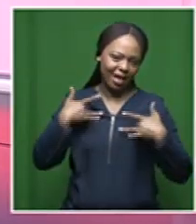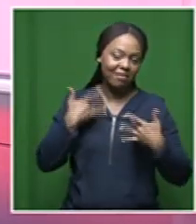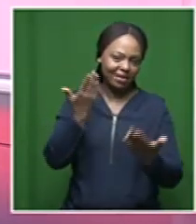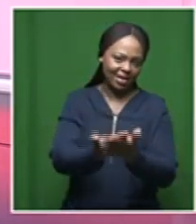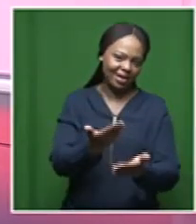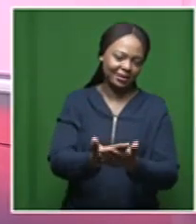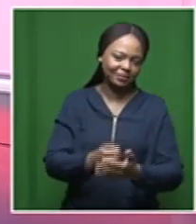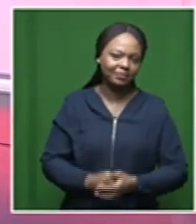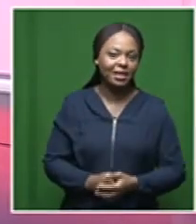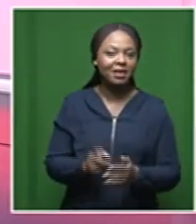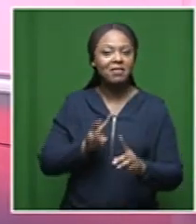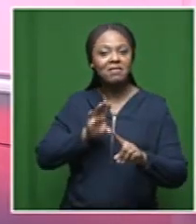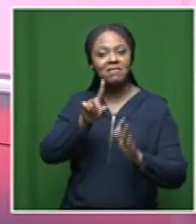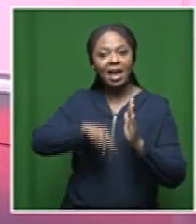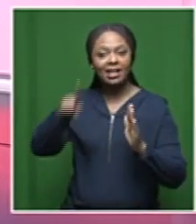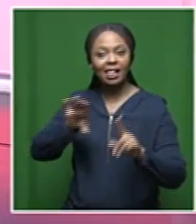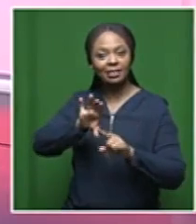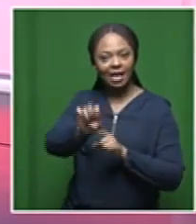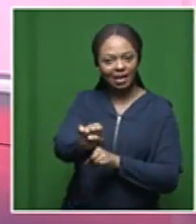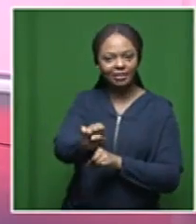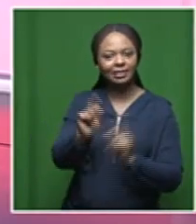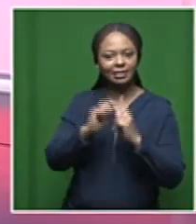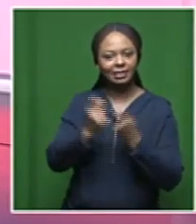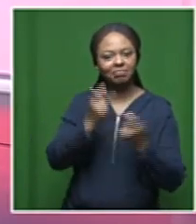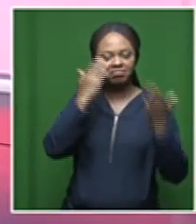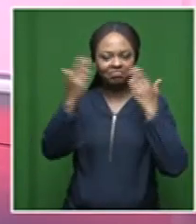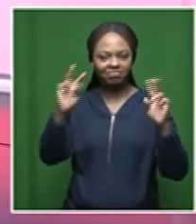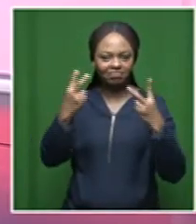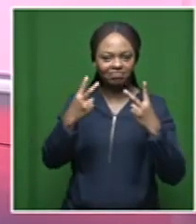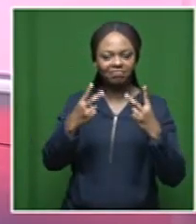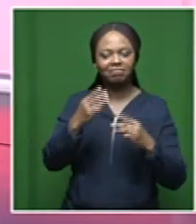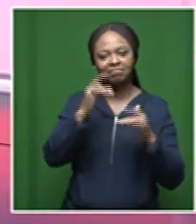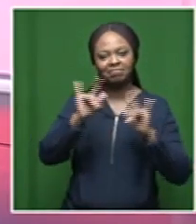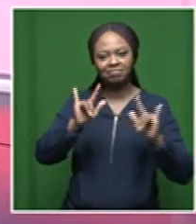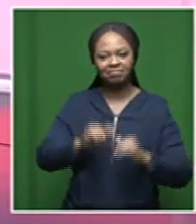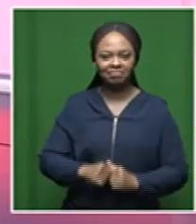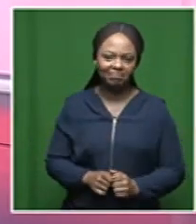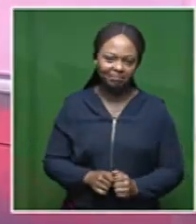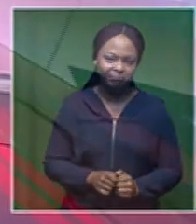us here at the Vital Signs team, thank you so much for joining us. I'm Dr. Musa Mtombeni. We'll see you soon.